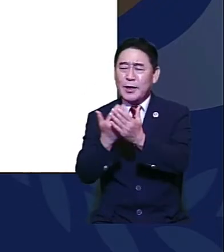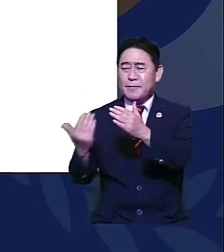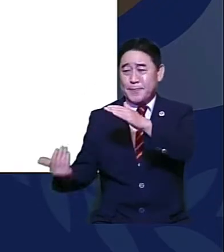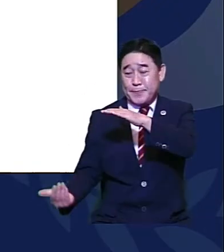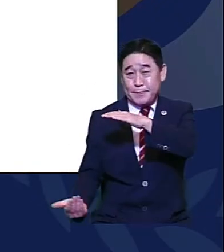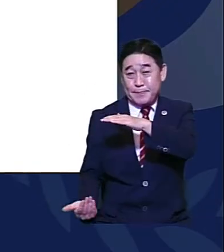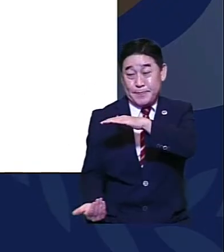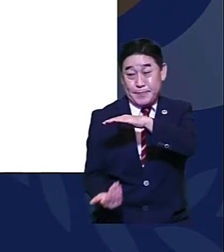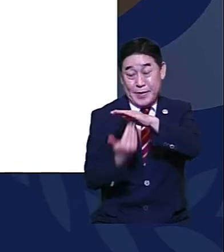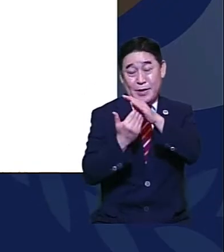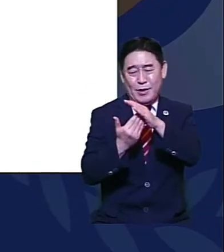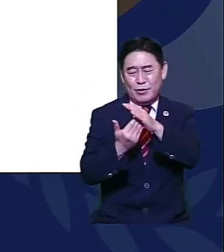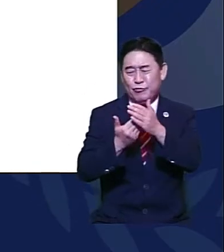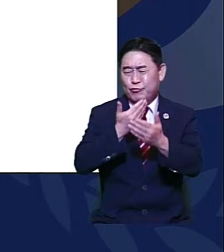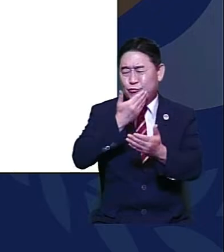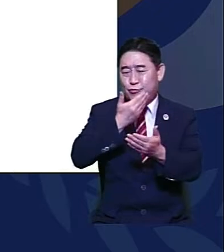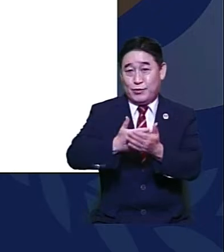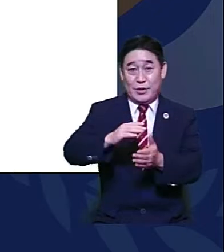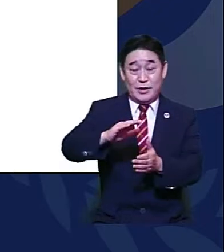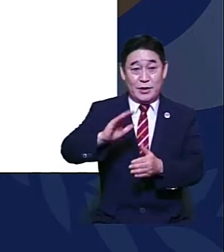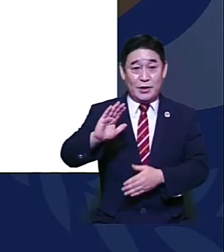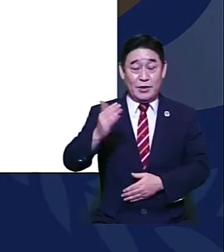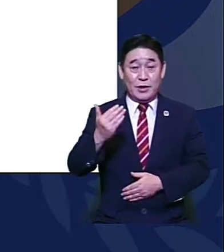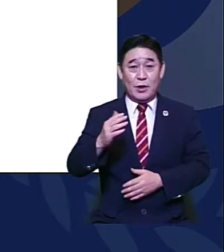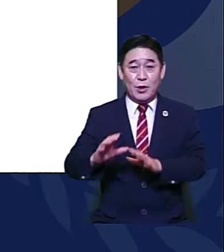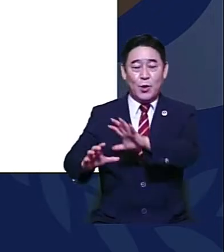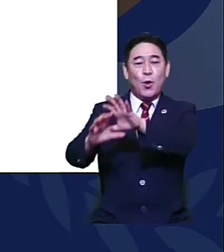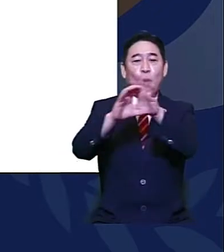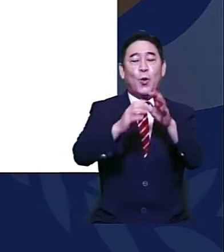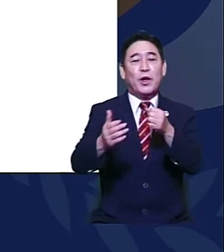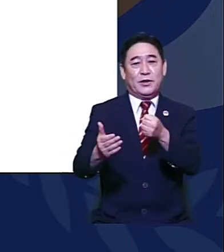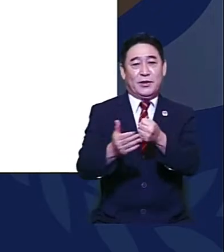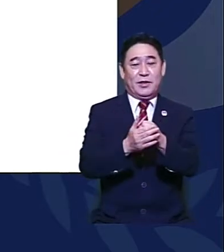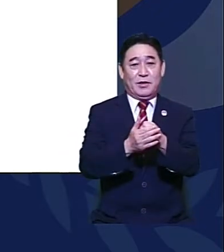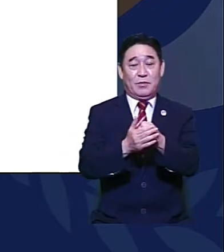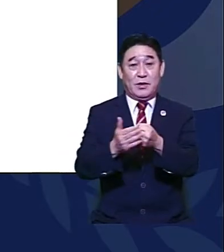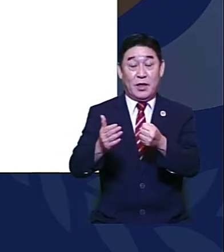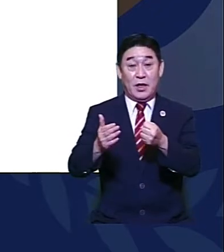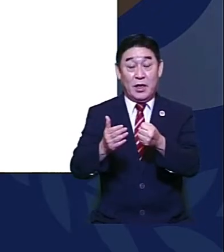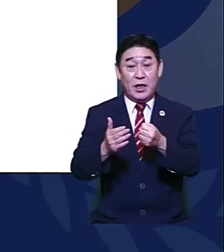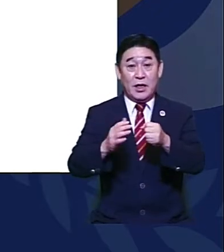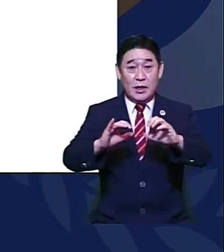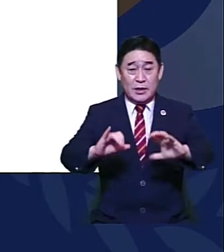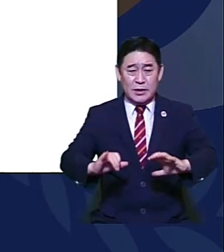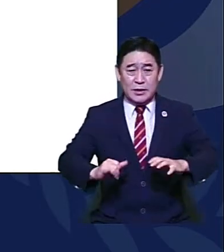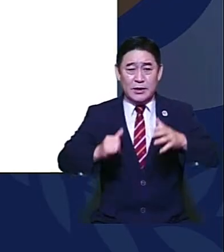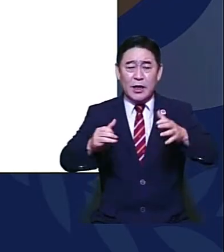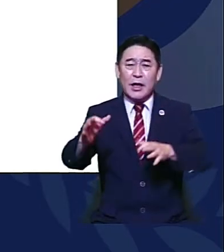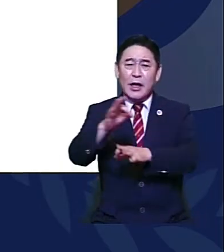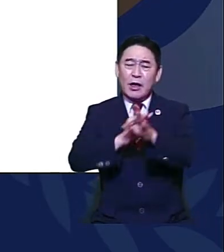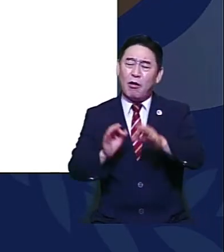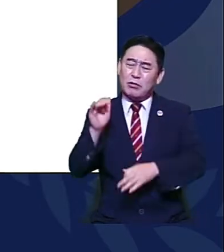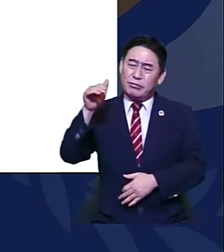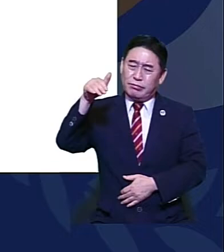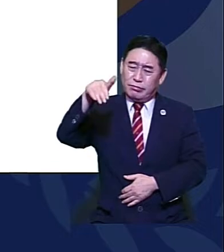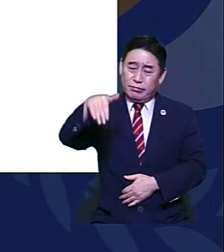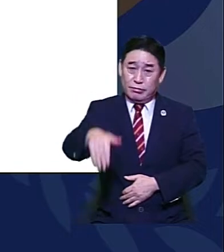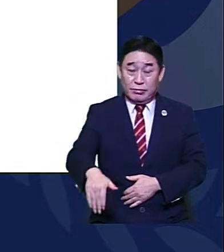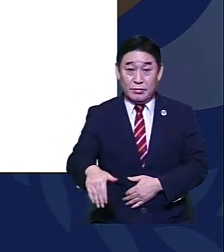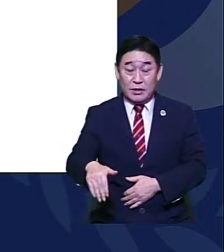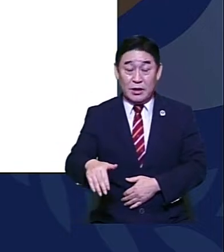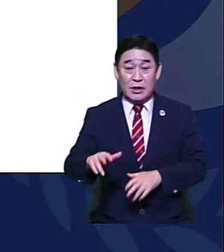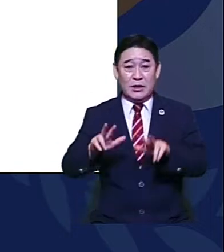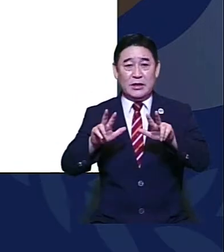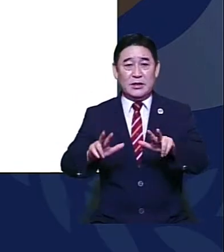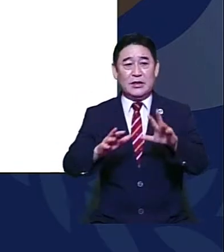to global depression caused by COVID-19 pandemic and the worsening